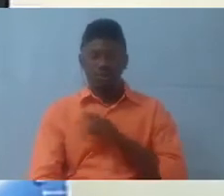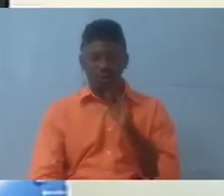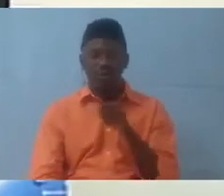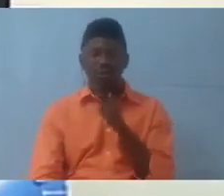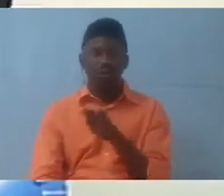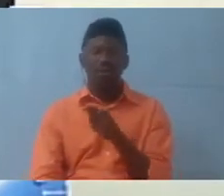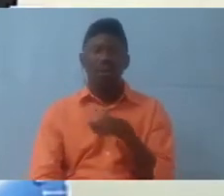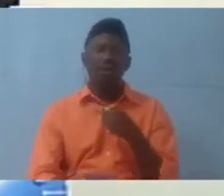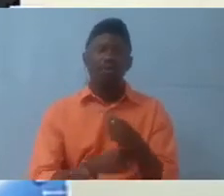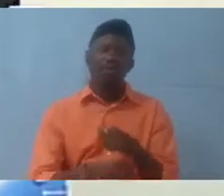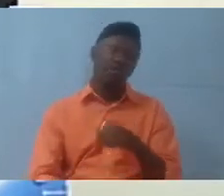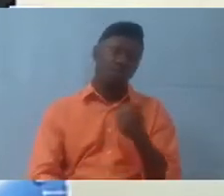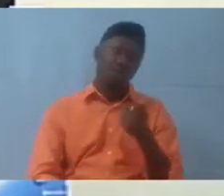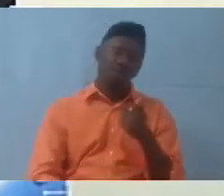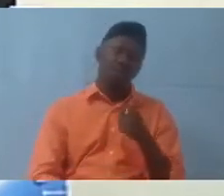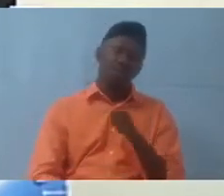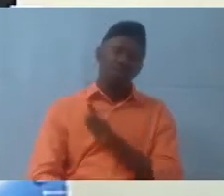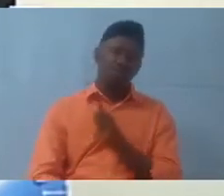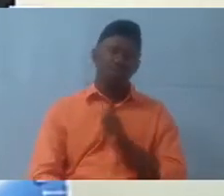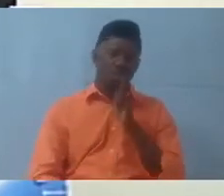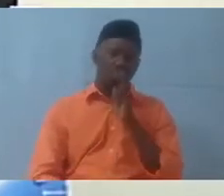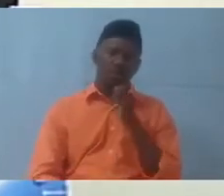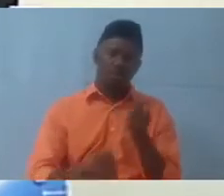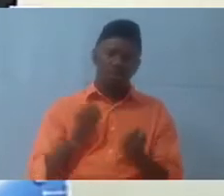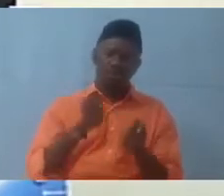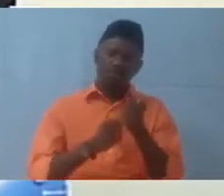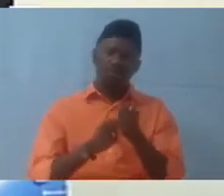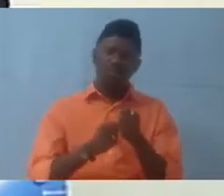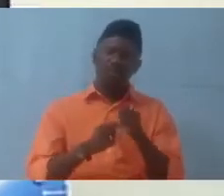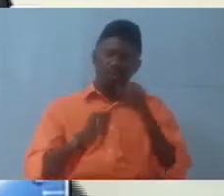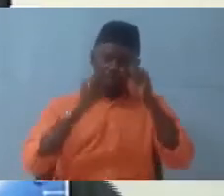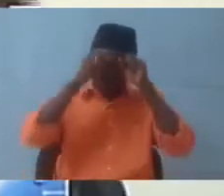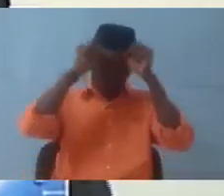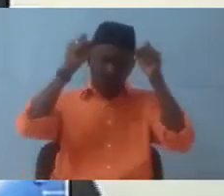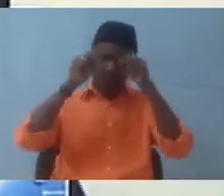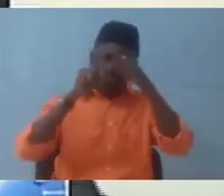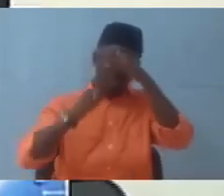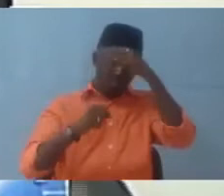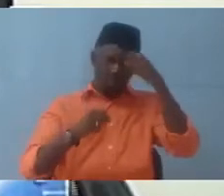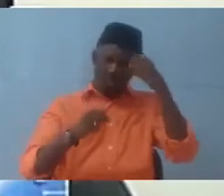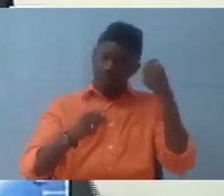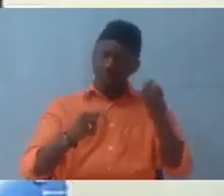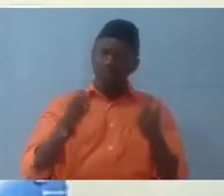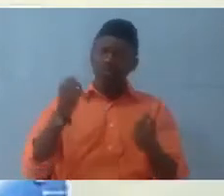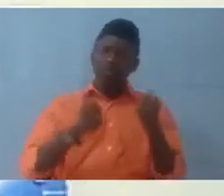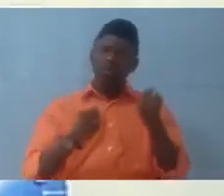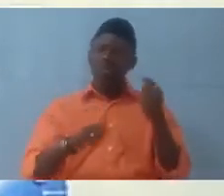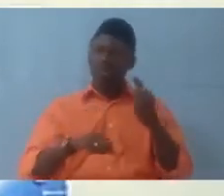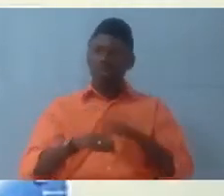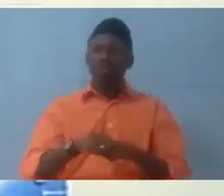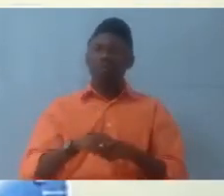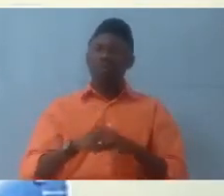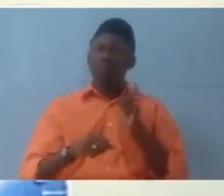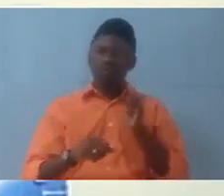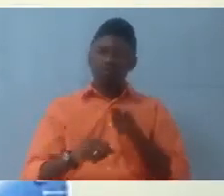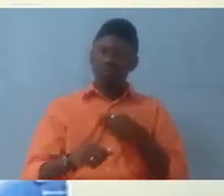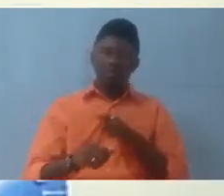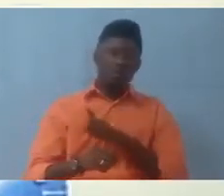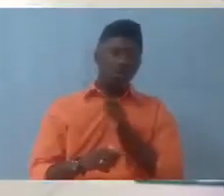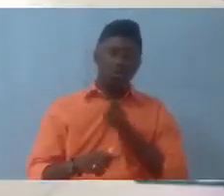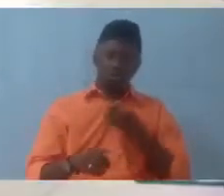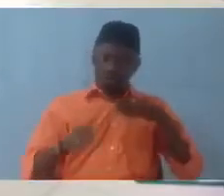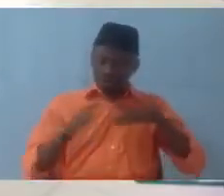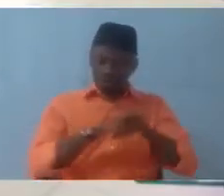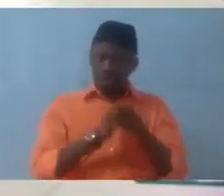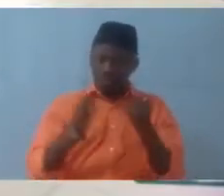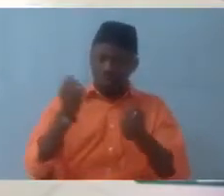we did that and then some of us who had who were driving the official vehicles by that time had to we all just hop in and then drove to Banjul.